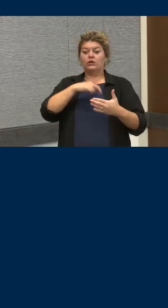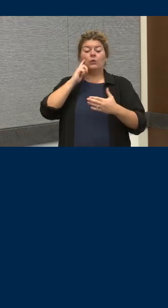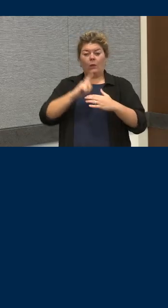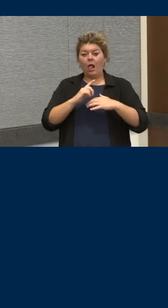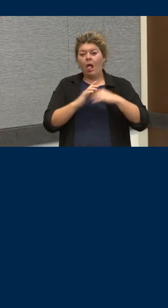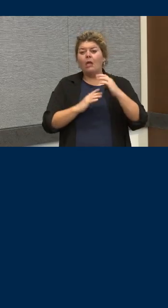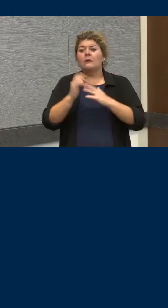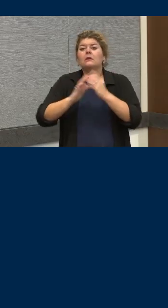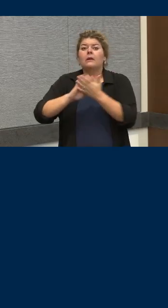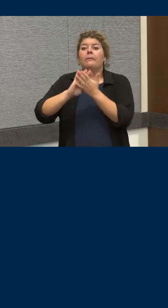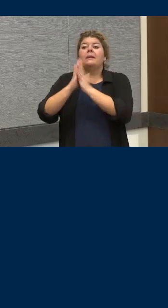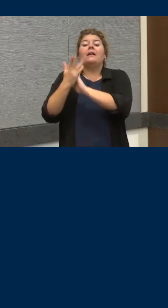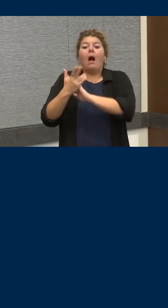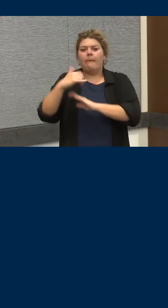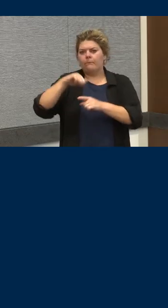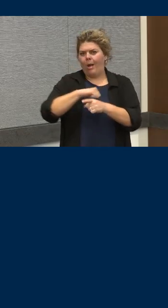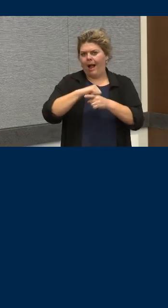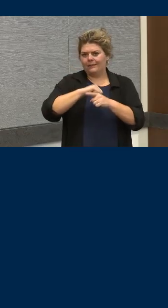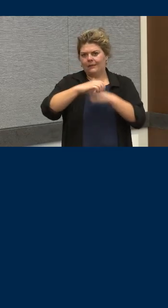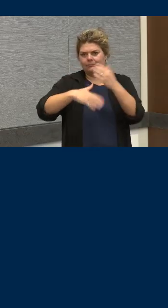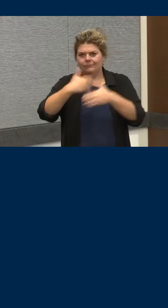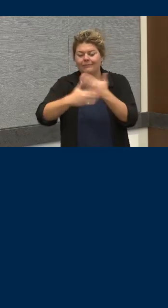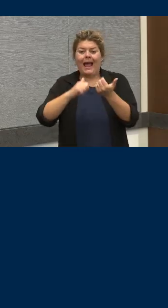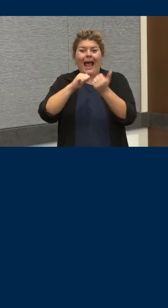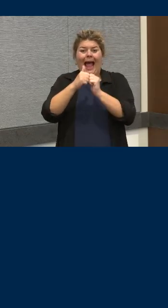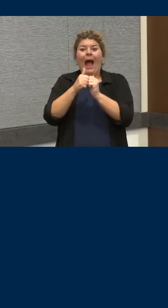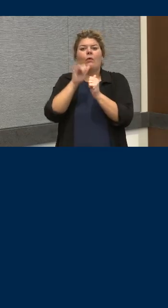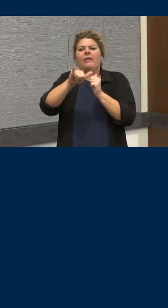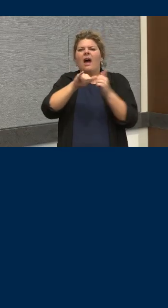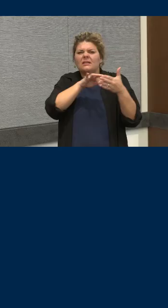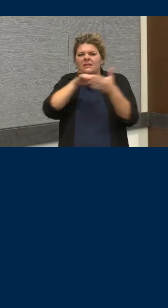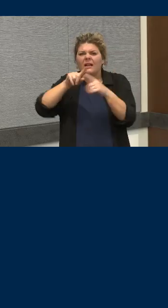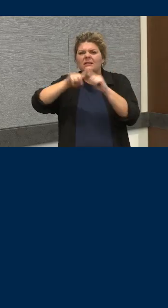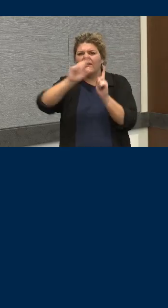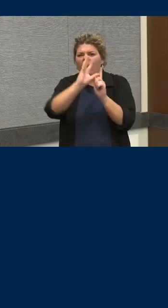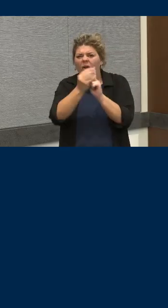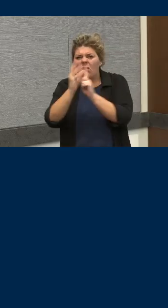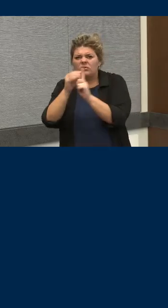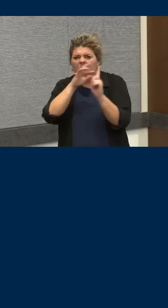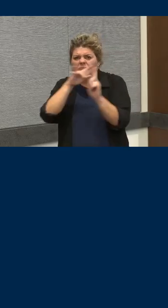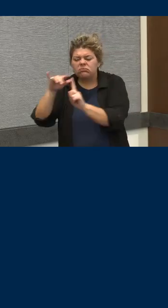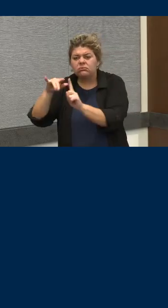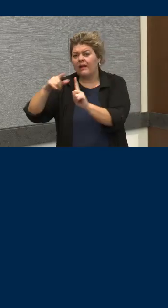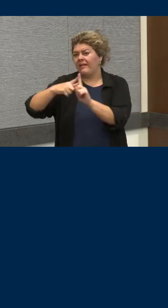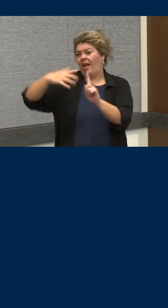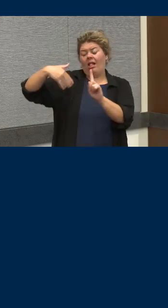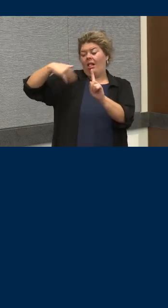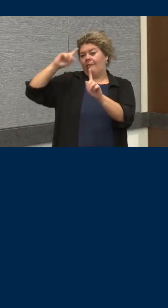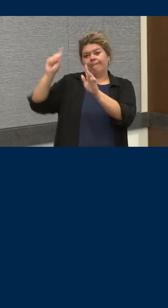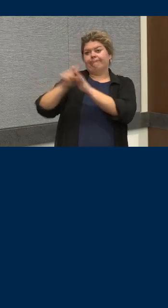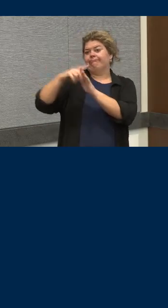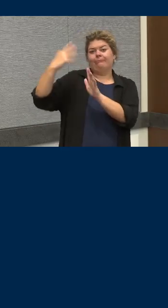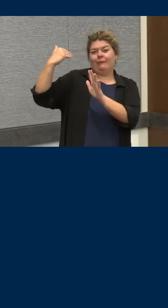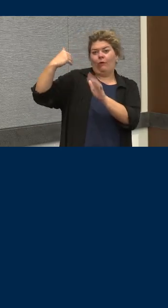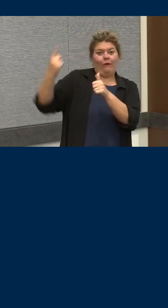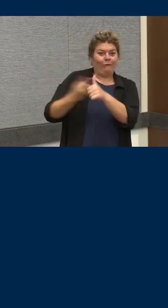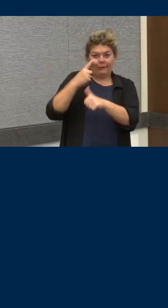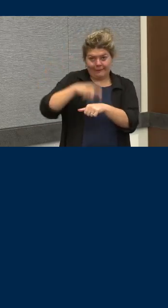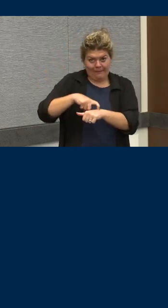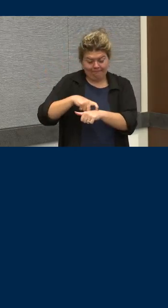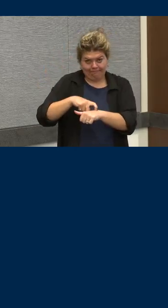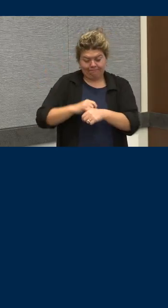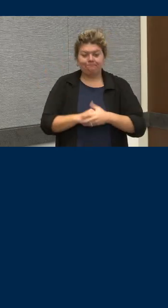method of practice, a way of doing ethnography that has not been considered before.